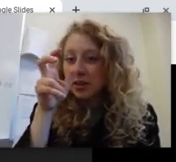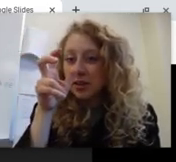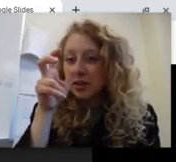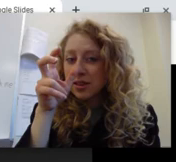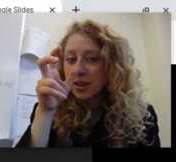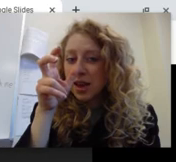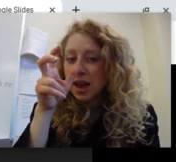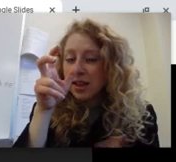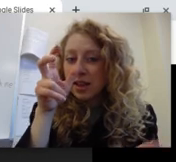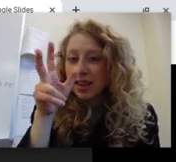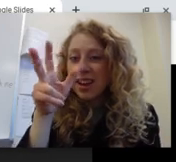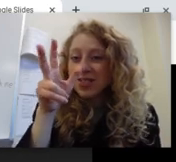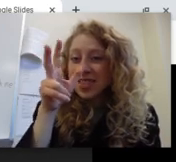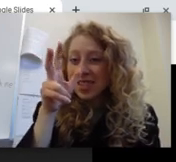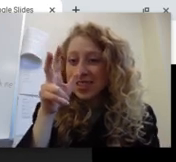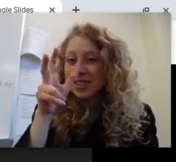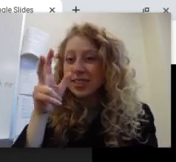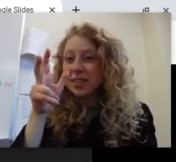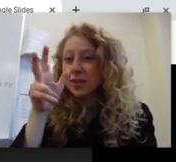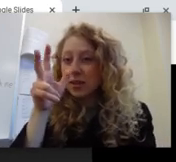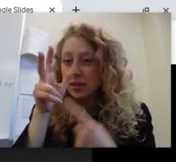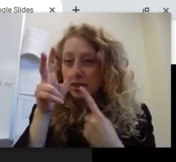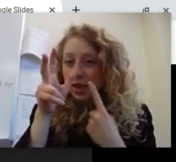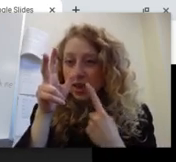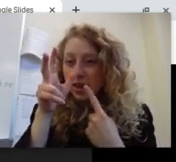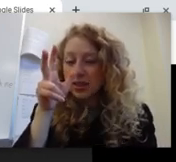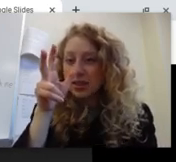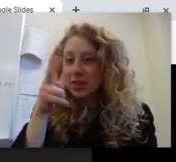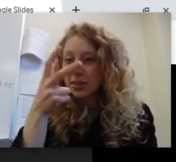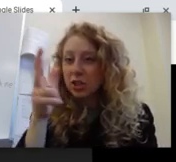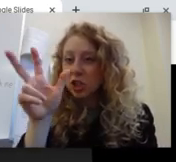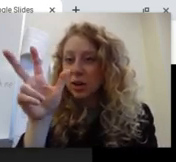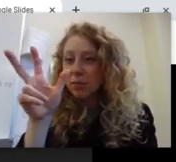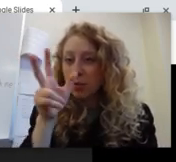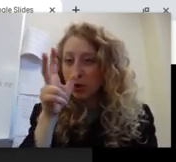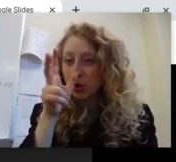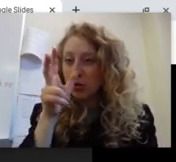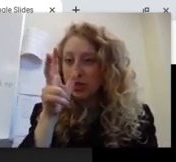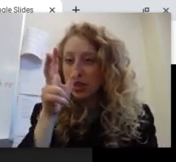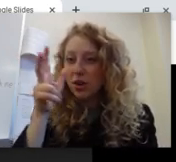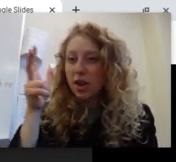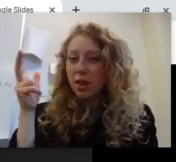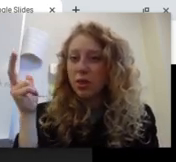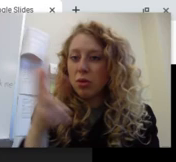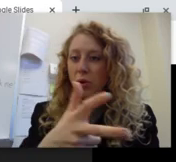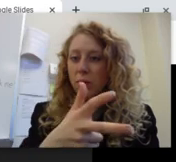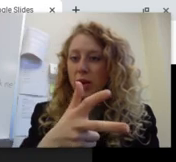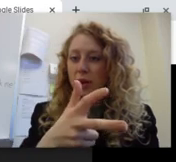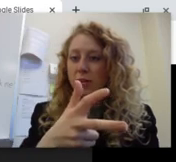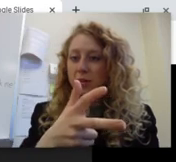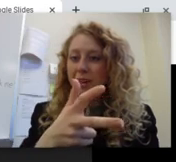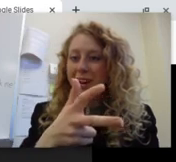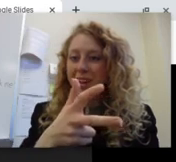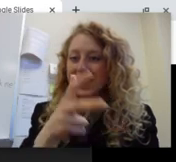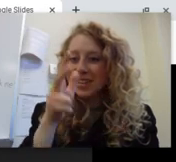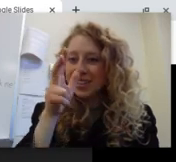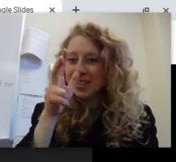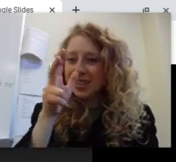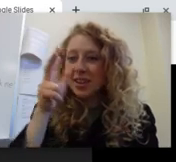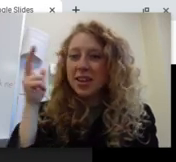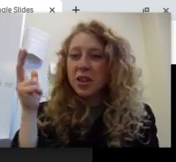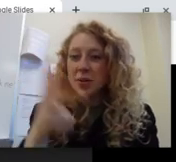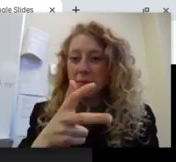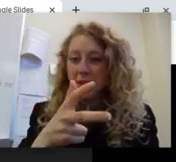bug. And then lousy is taking this shape from your nose here and throwing it kind of like